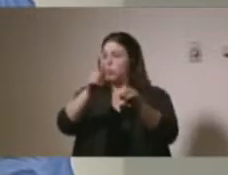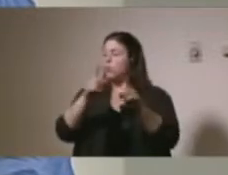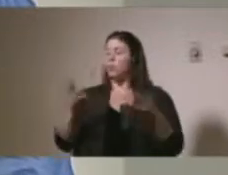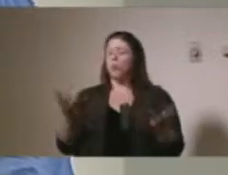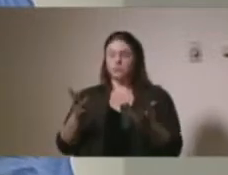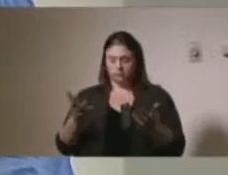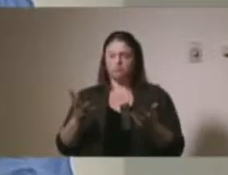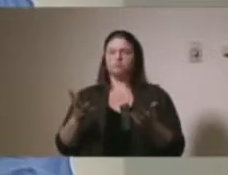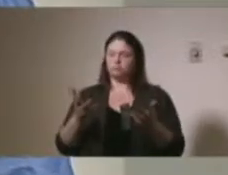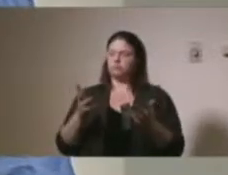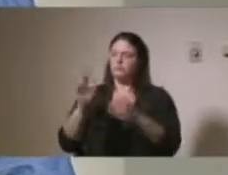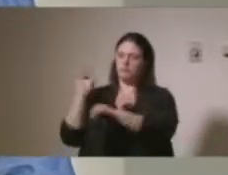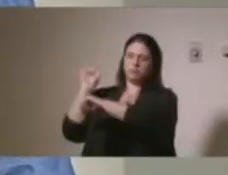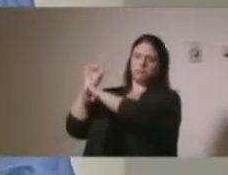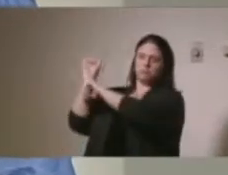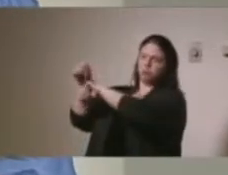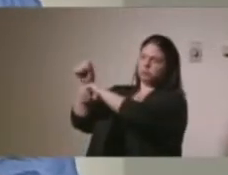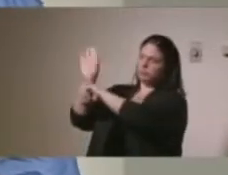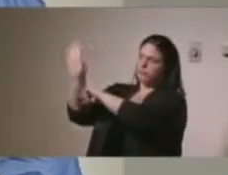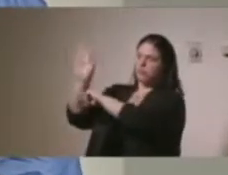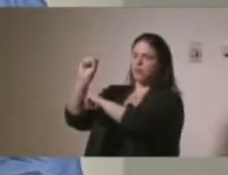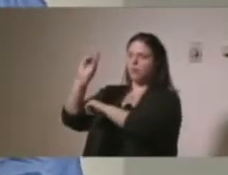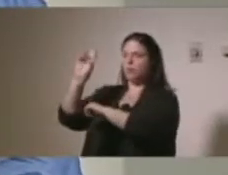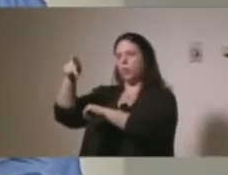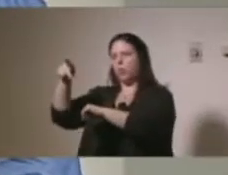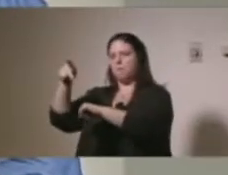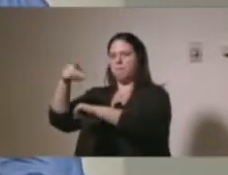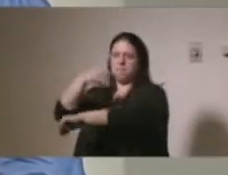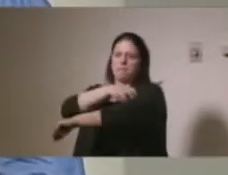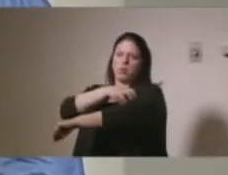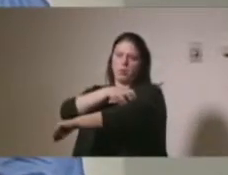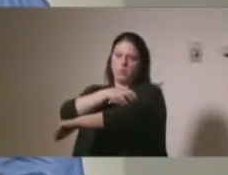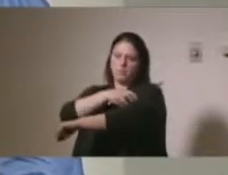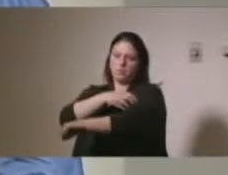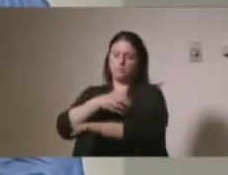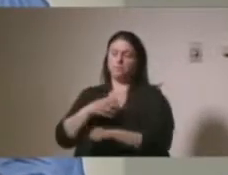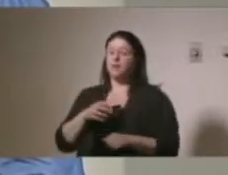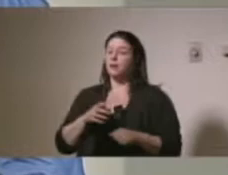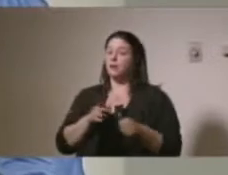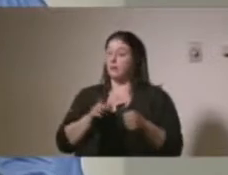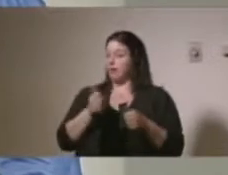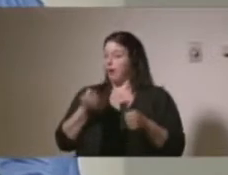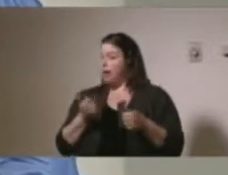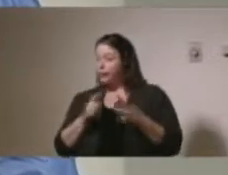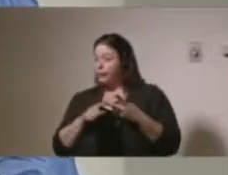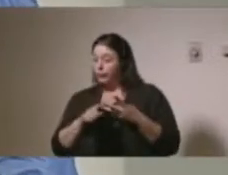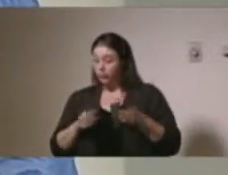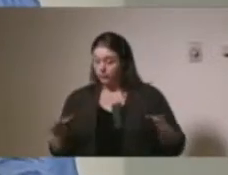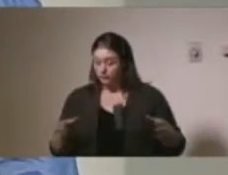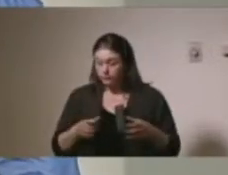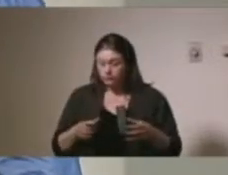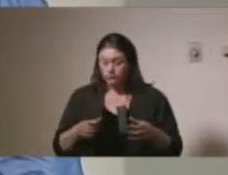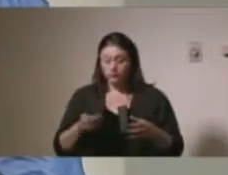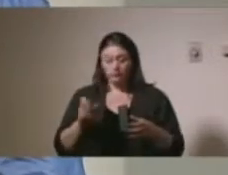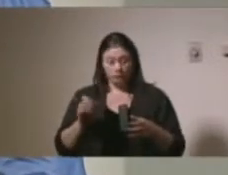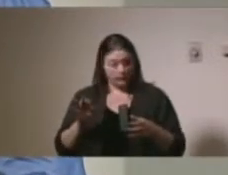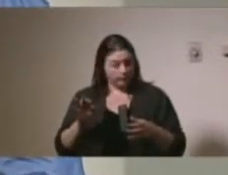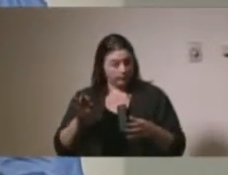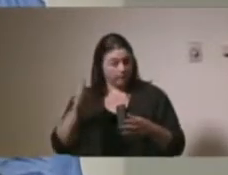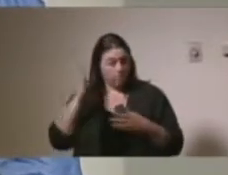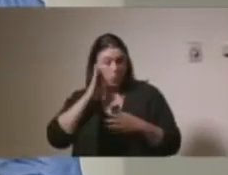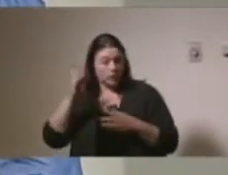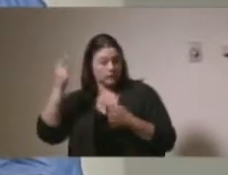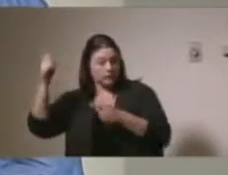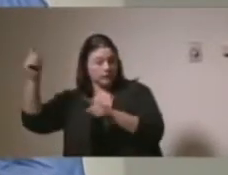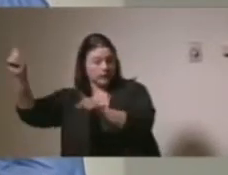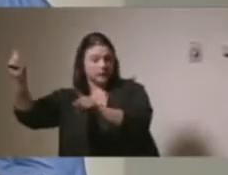were fighting corporate power. The other part of it is, going home, we knew that if we were going to have success organizing, that we were going to have